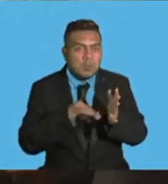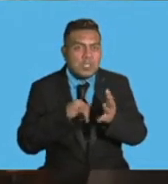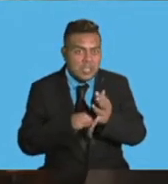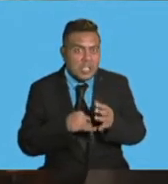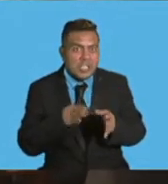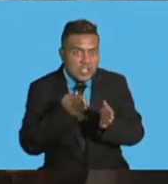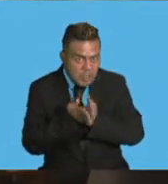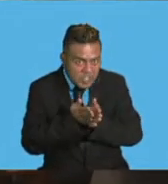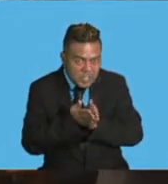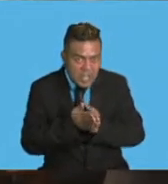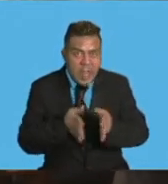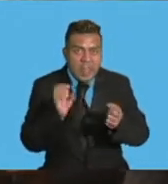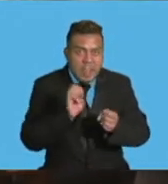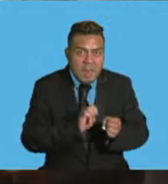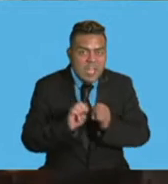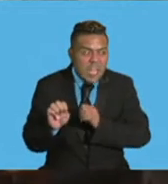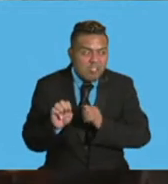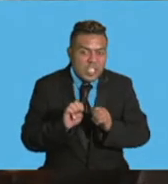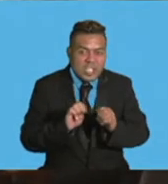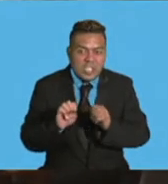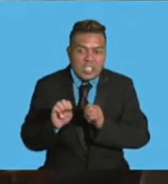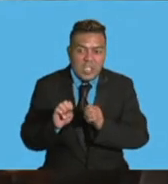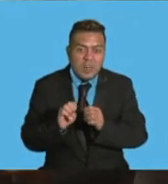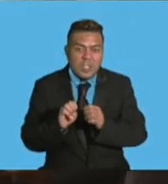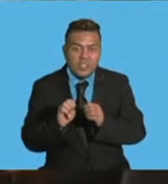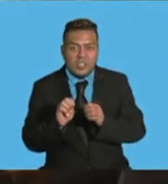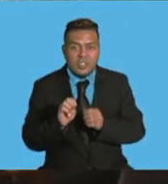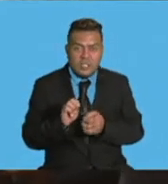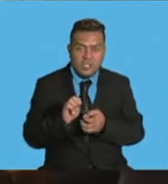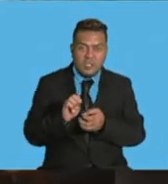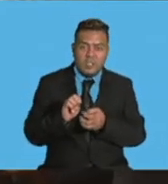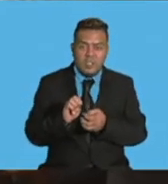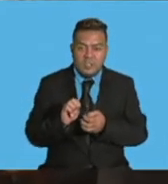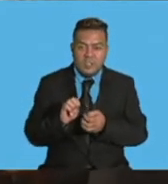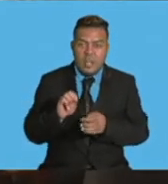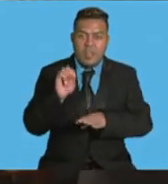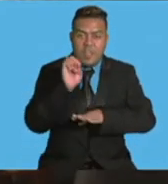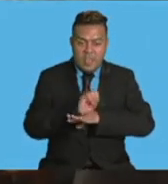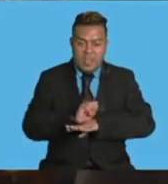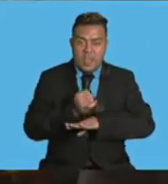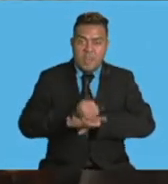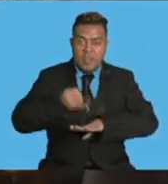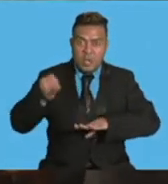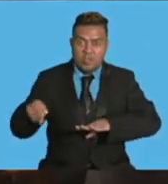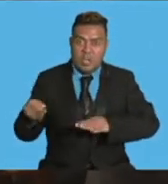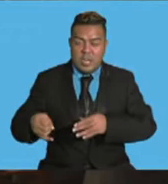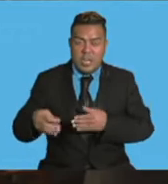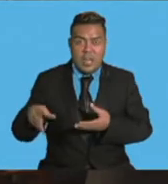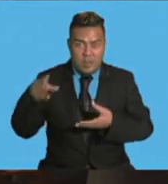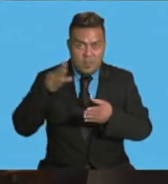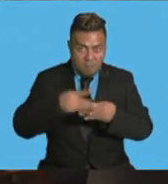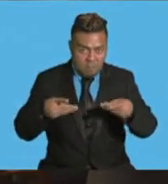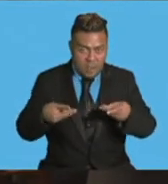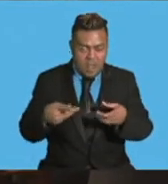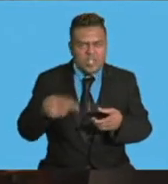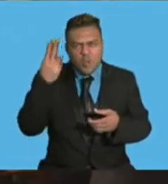the Immigration Department, and of course the Ministry of Fisheries as well, to name a few. The center,